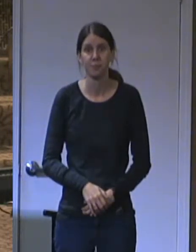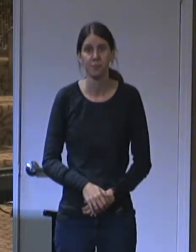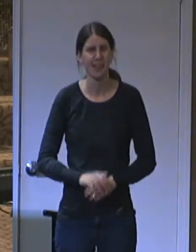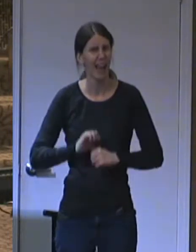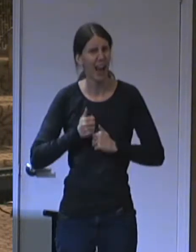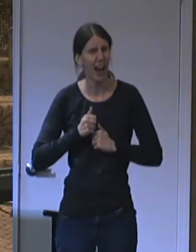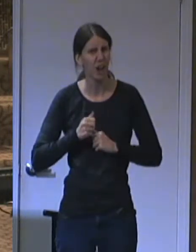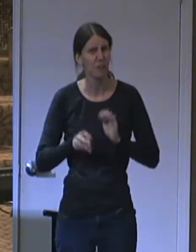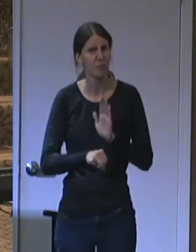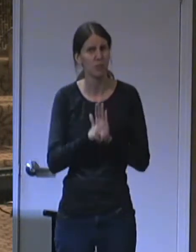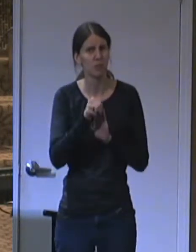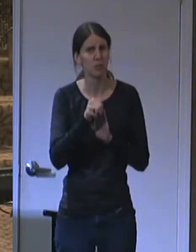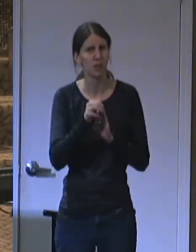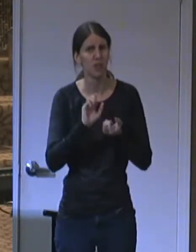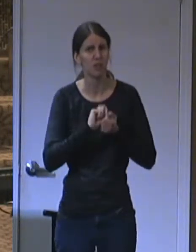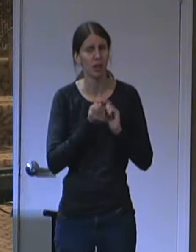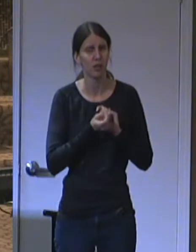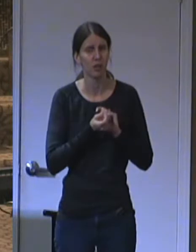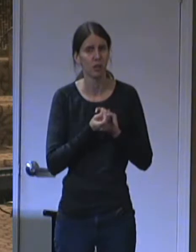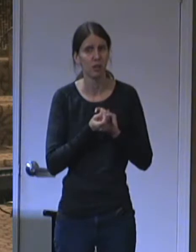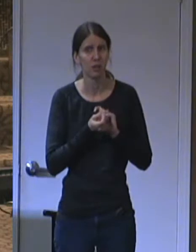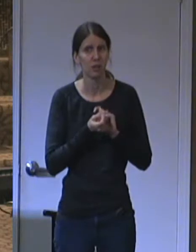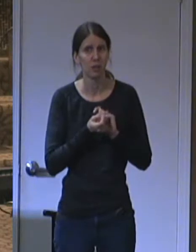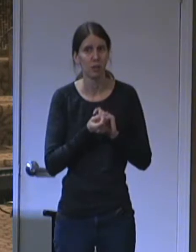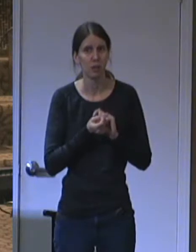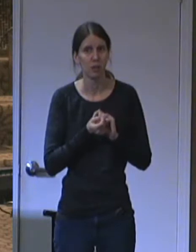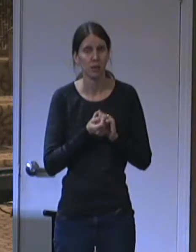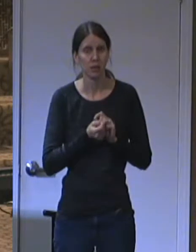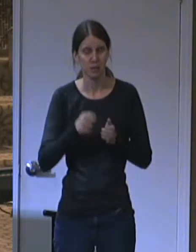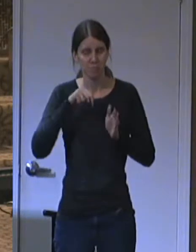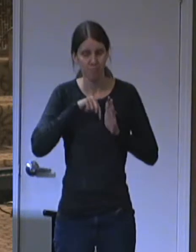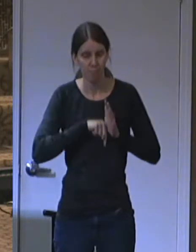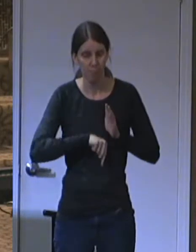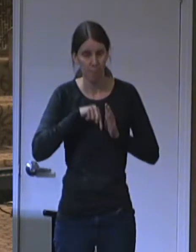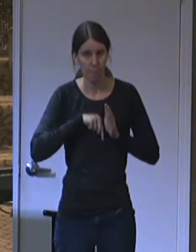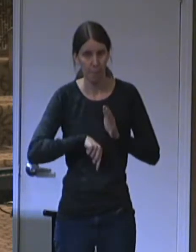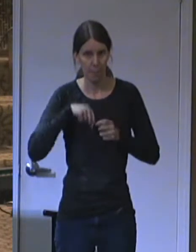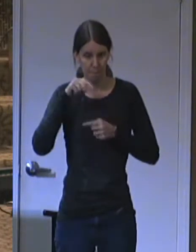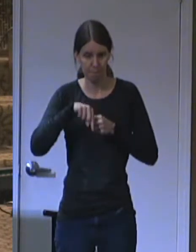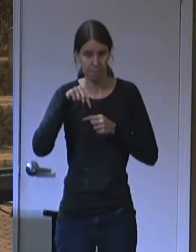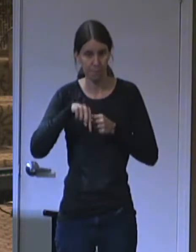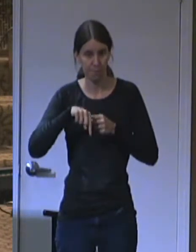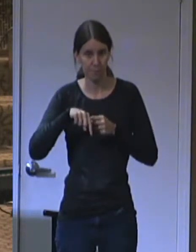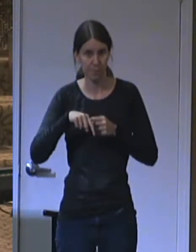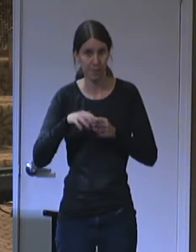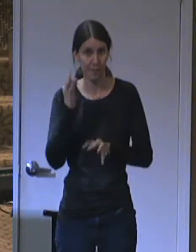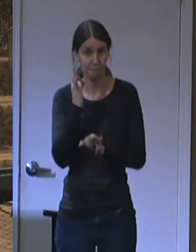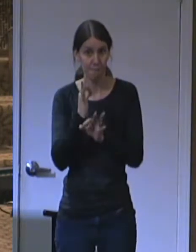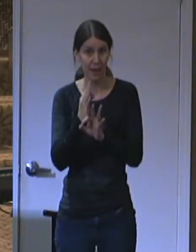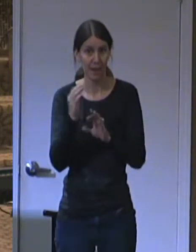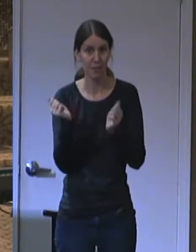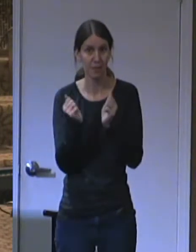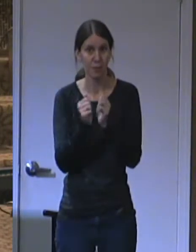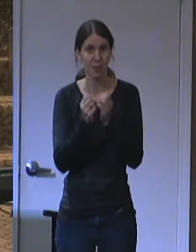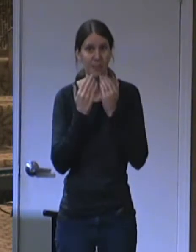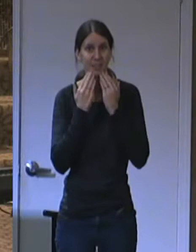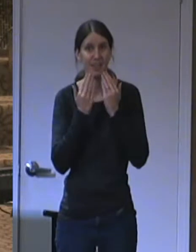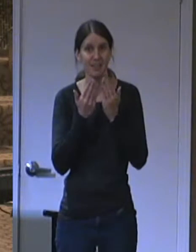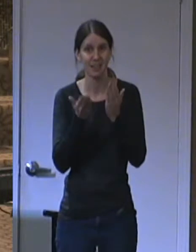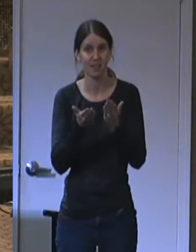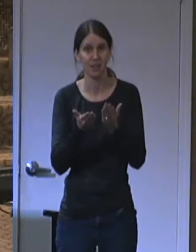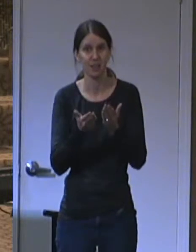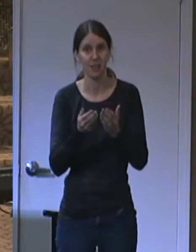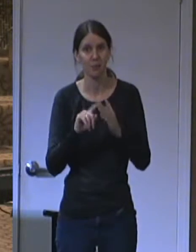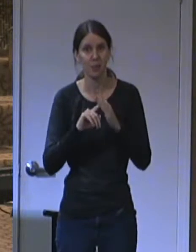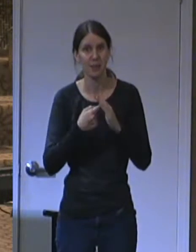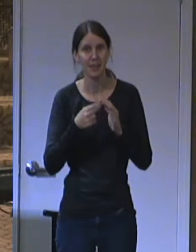How do we get there? It is rooted in faith with thanksgiving. When we